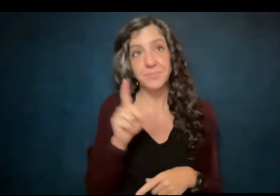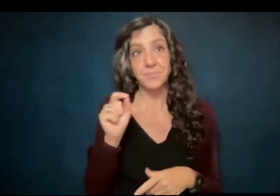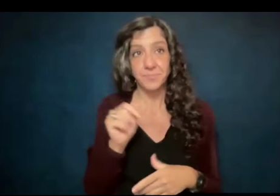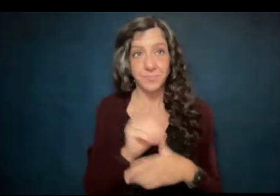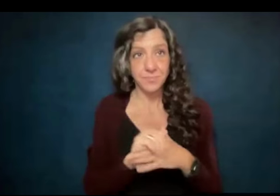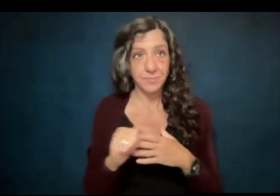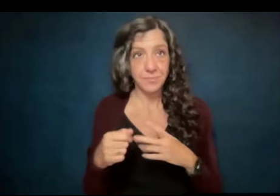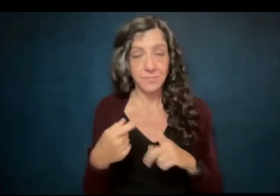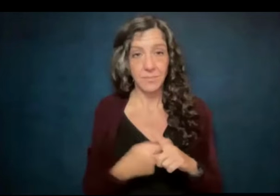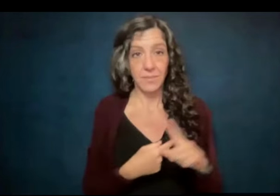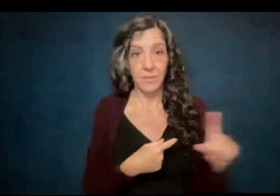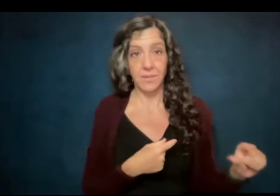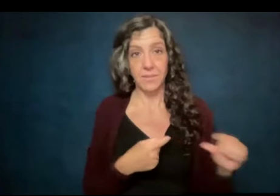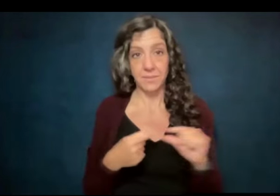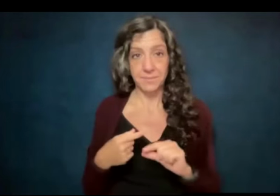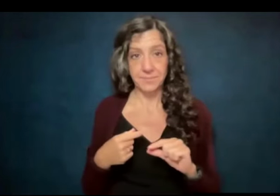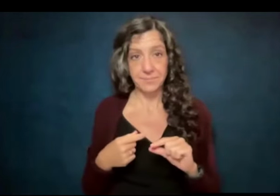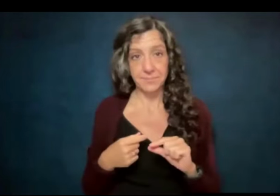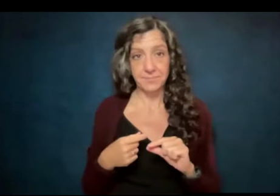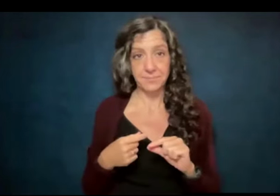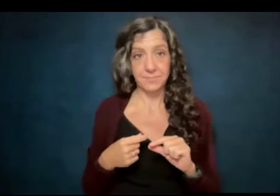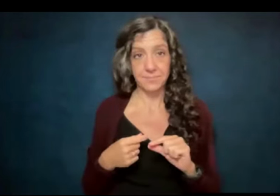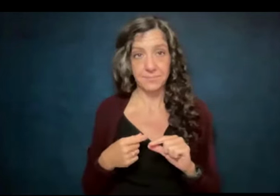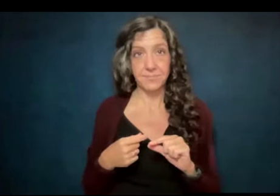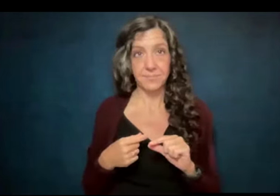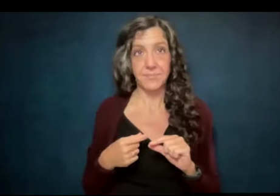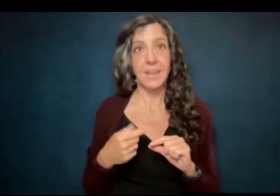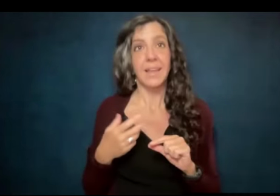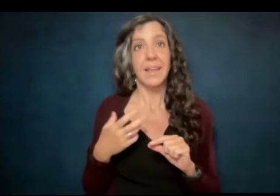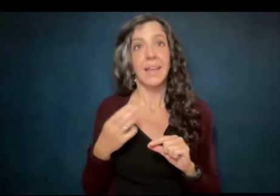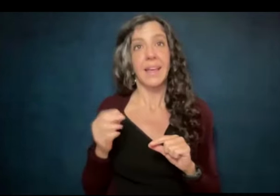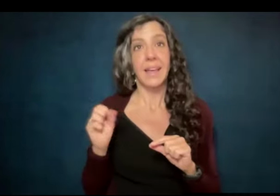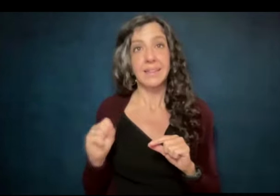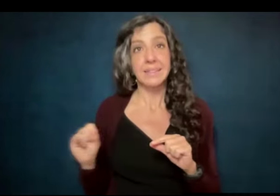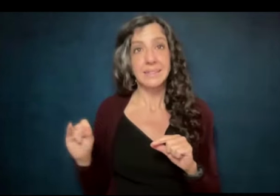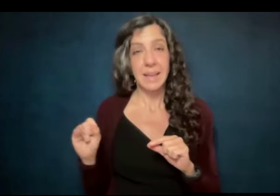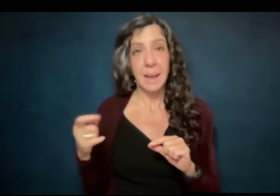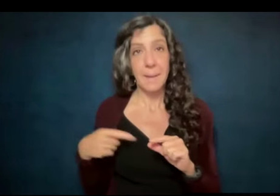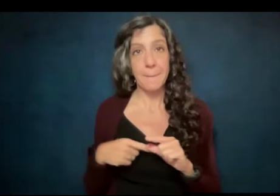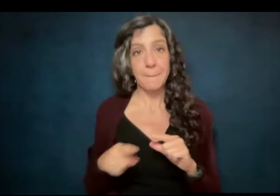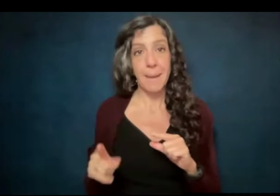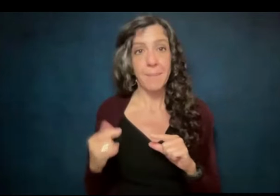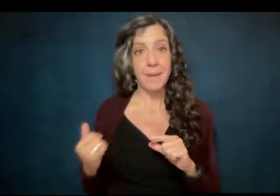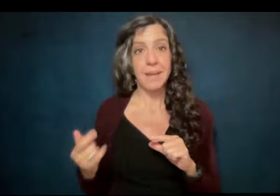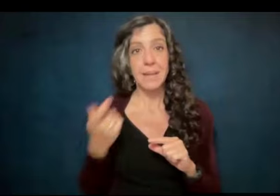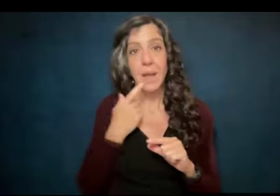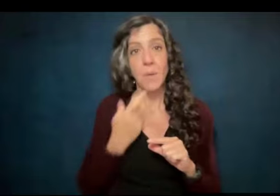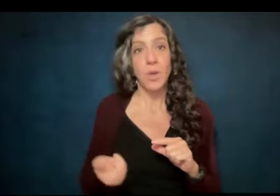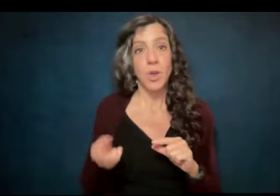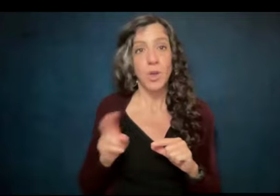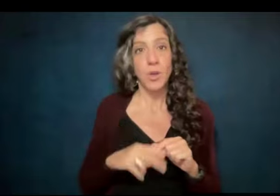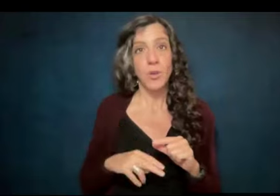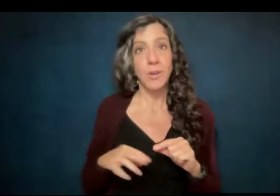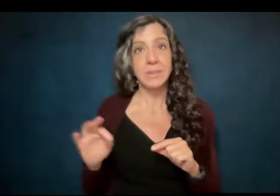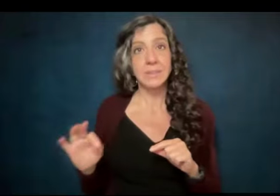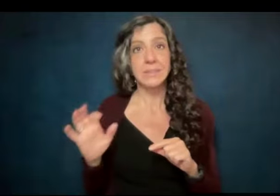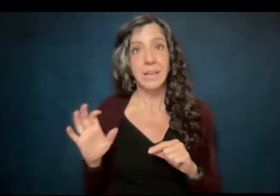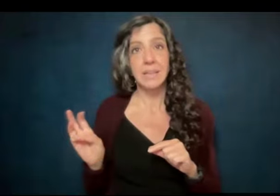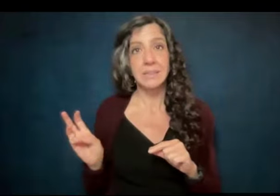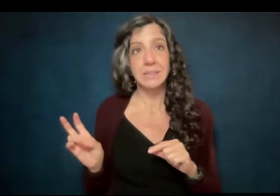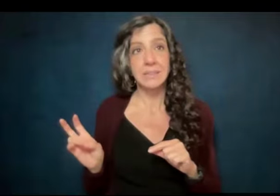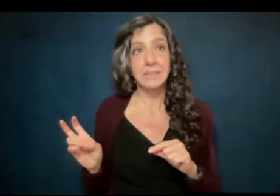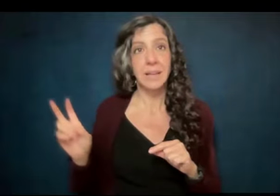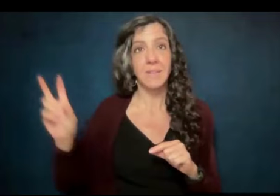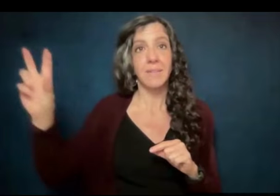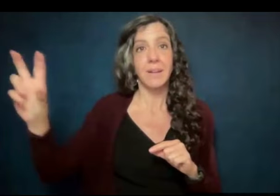keep $20 per month from his CDB, and his SSI payment is now going to increase to the full amount,